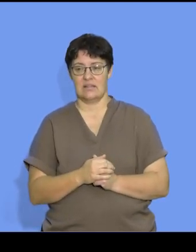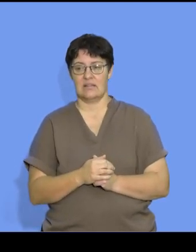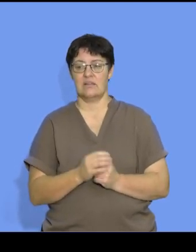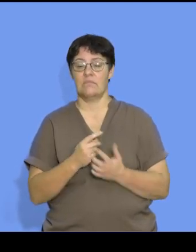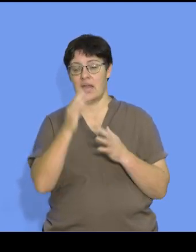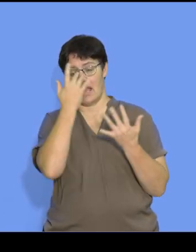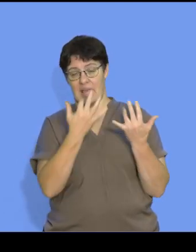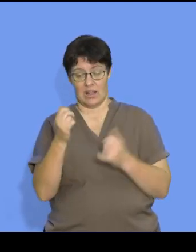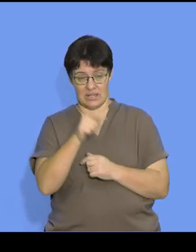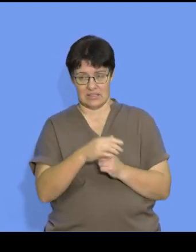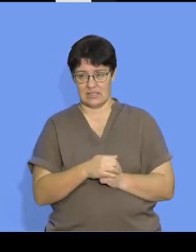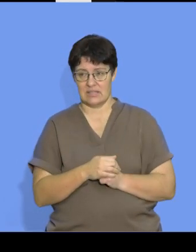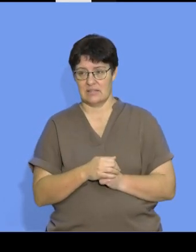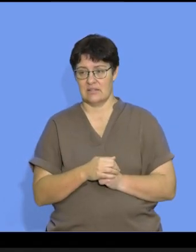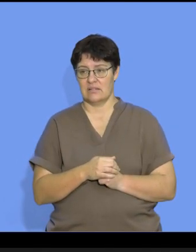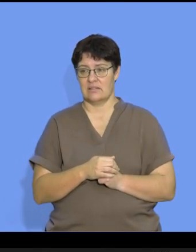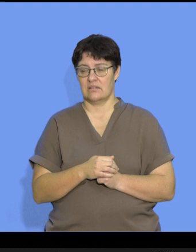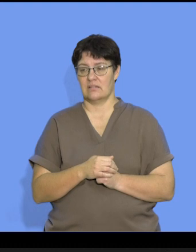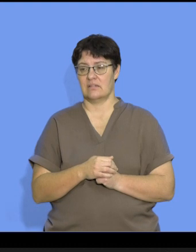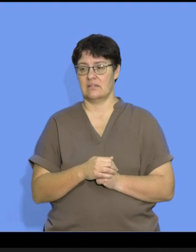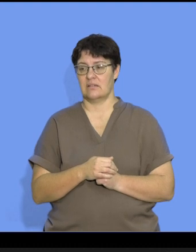calculator friend again.